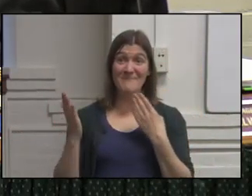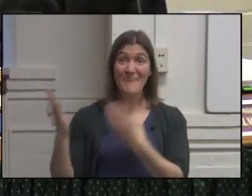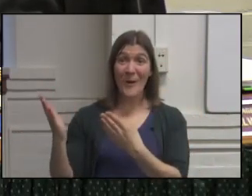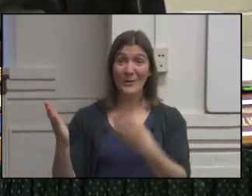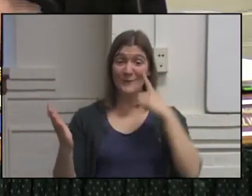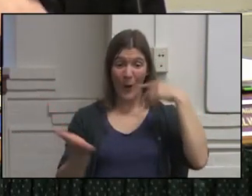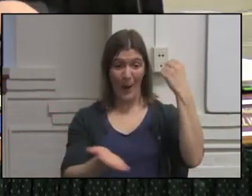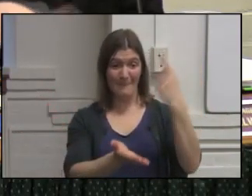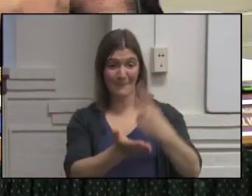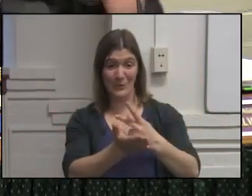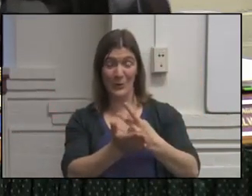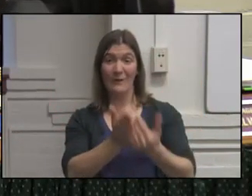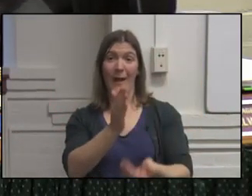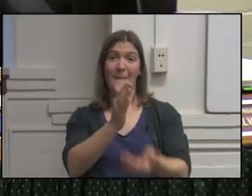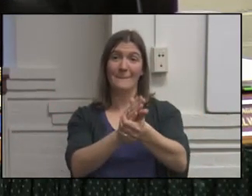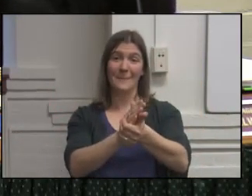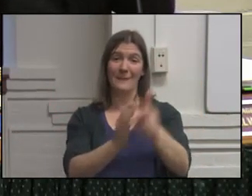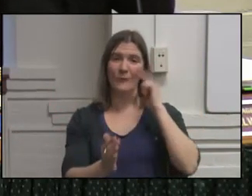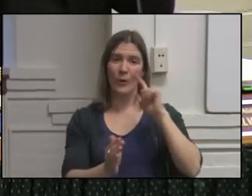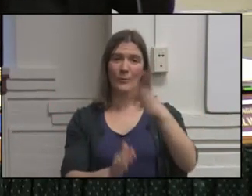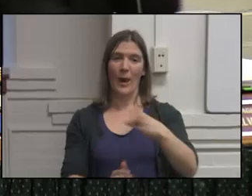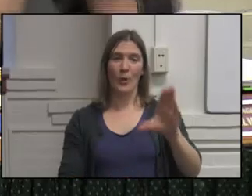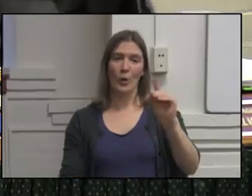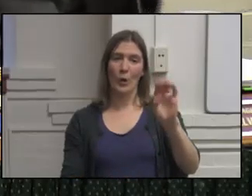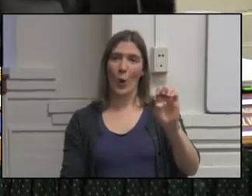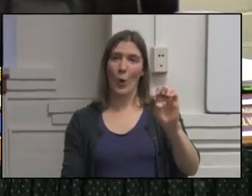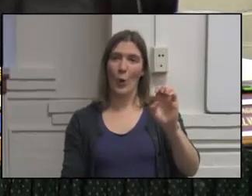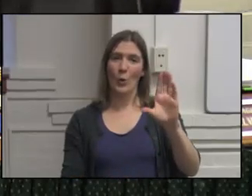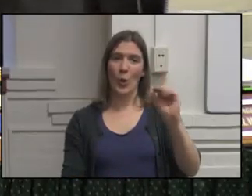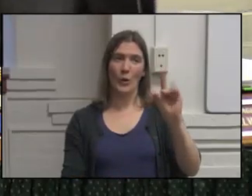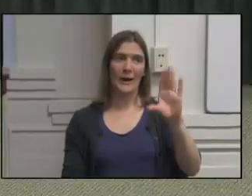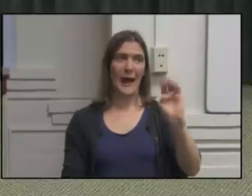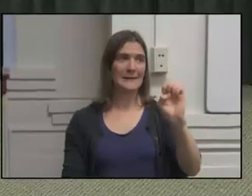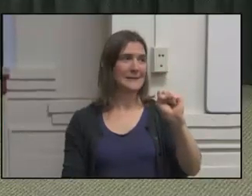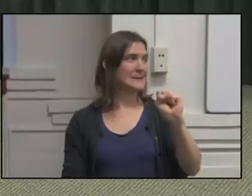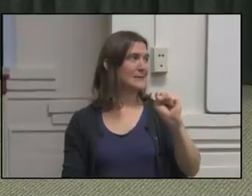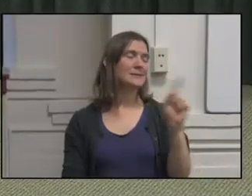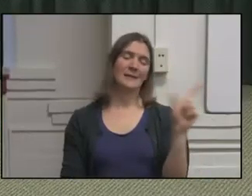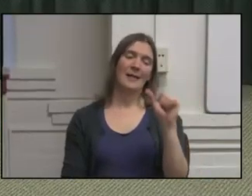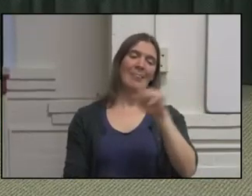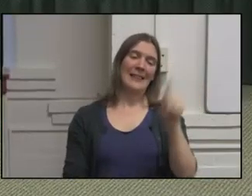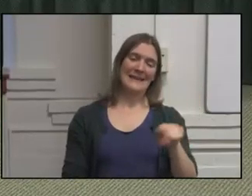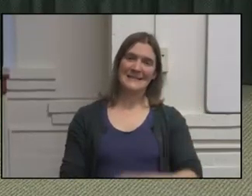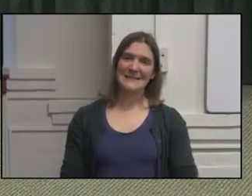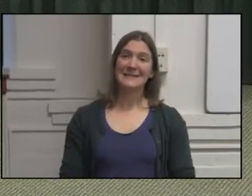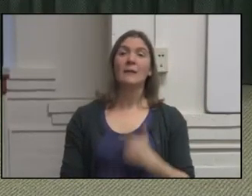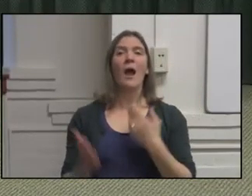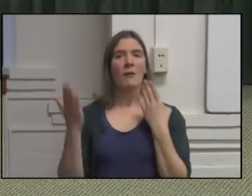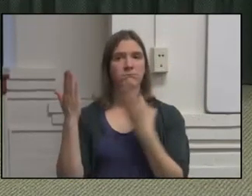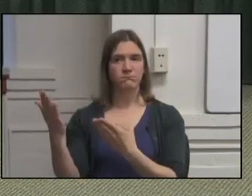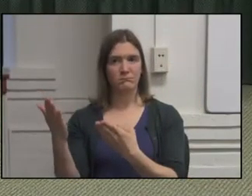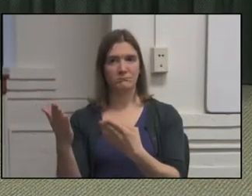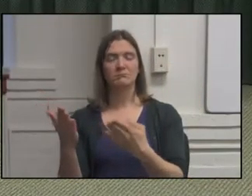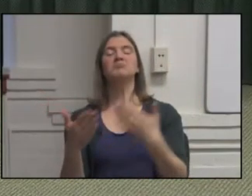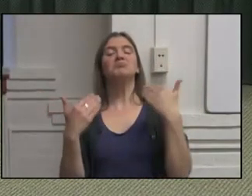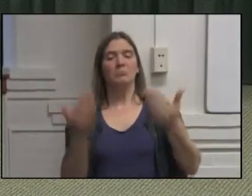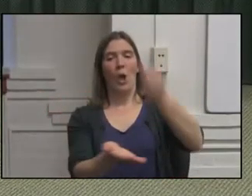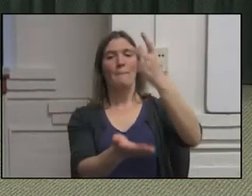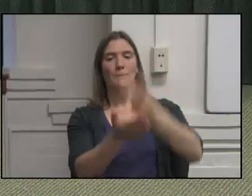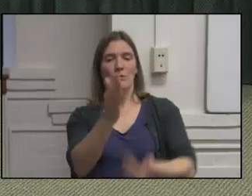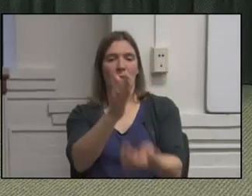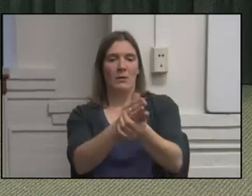to approve the amendments to the Brattleboro Code. I'll make that motion. Great. I make a motion to approve the